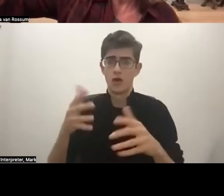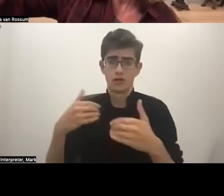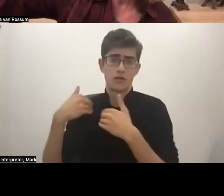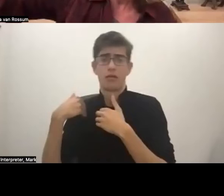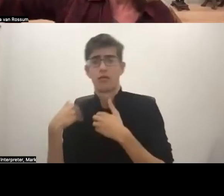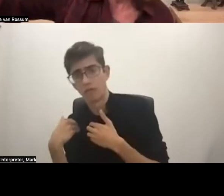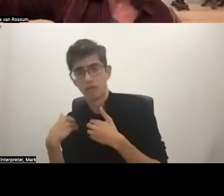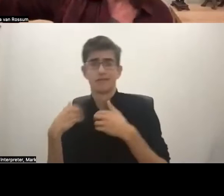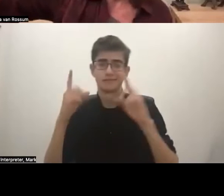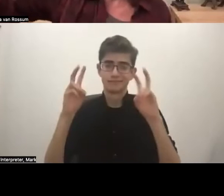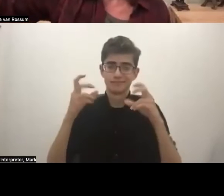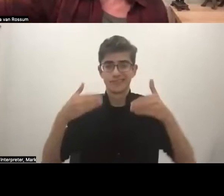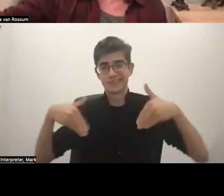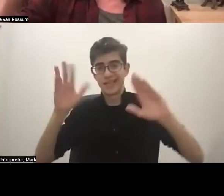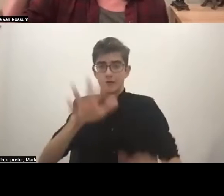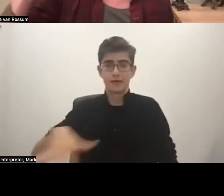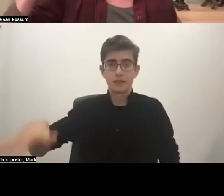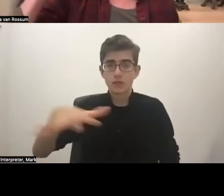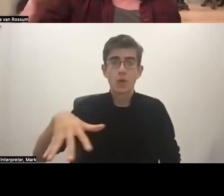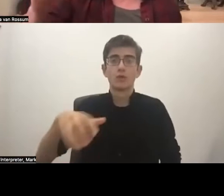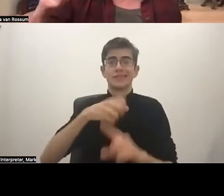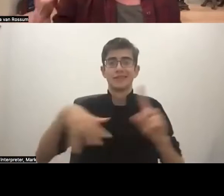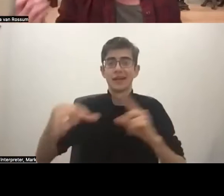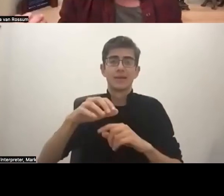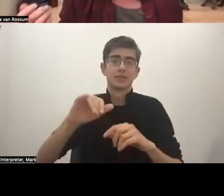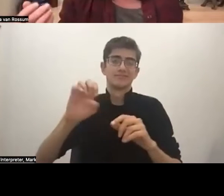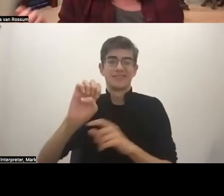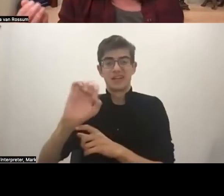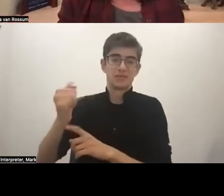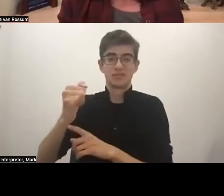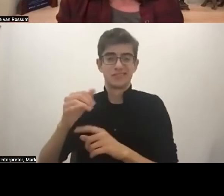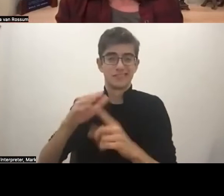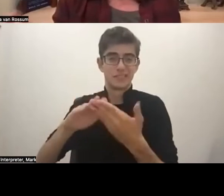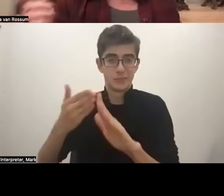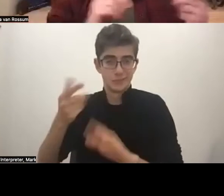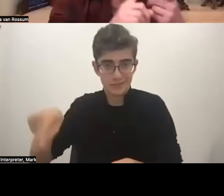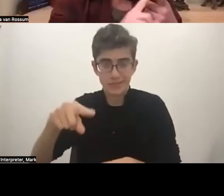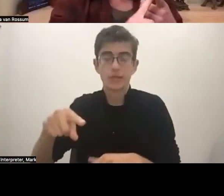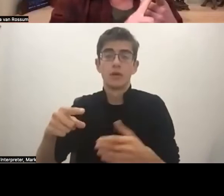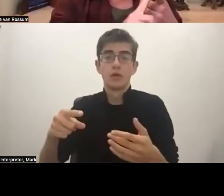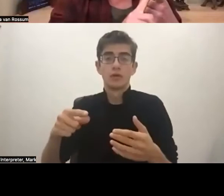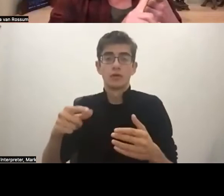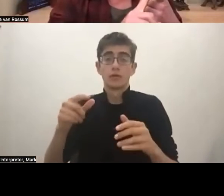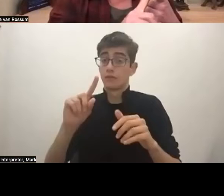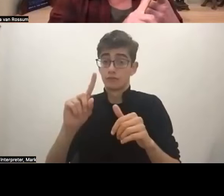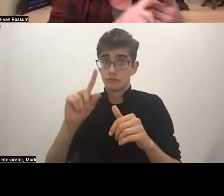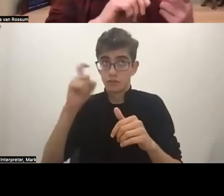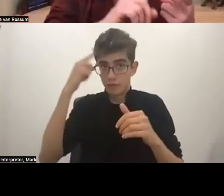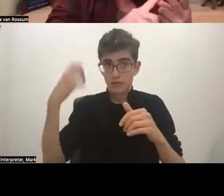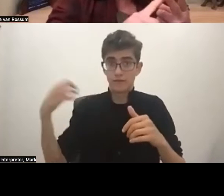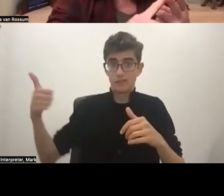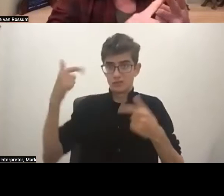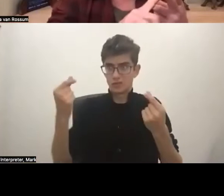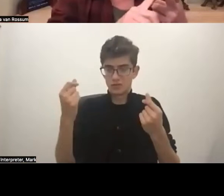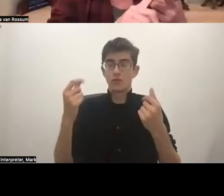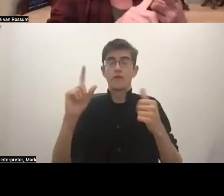sacrifice zones and environmental justice communities, government officials have to do the work. They have to look at the cumulative impacts. They